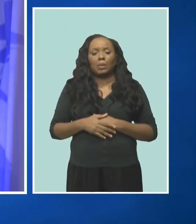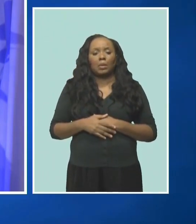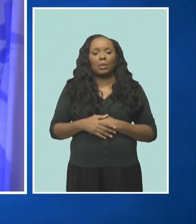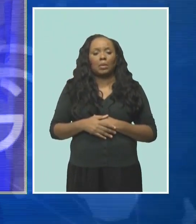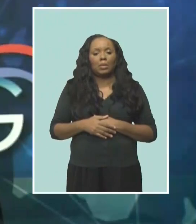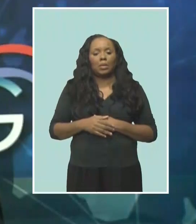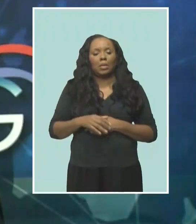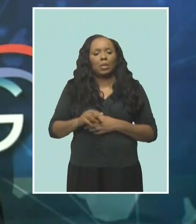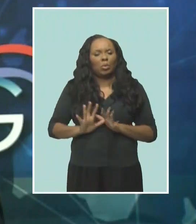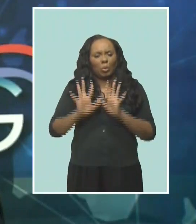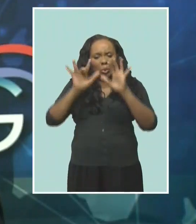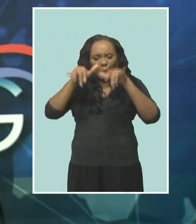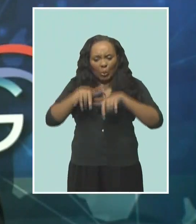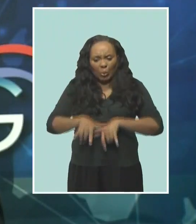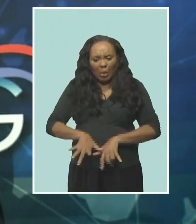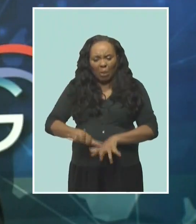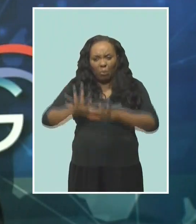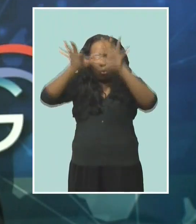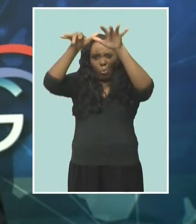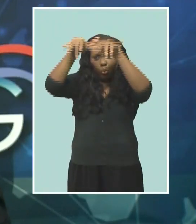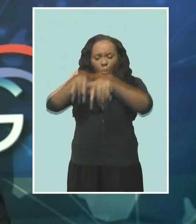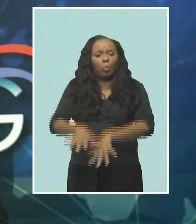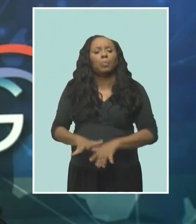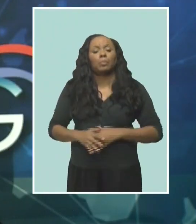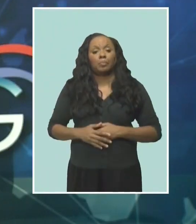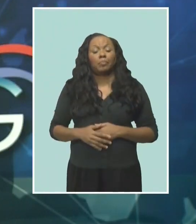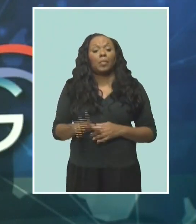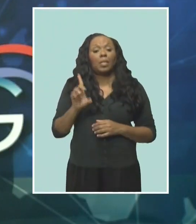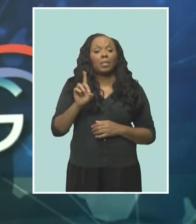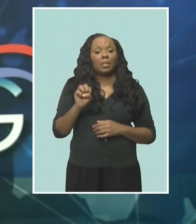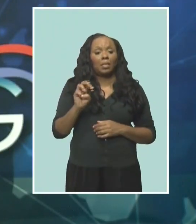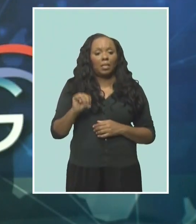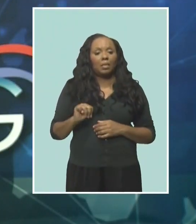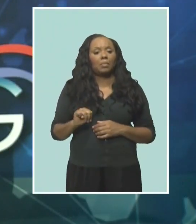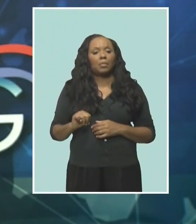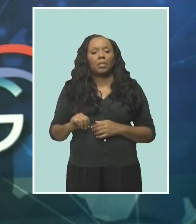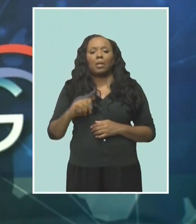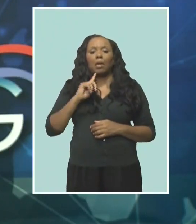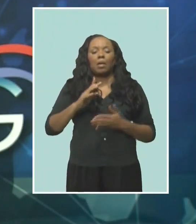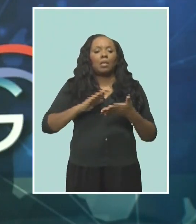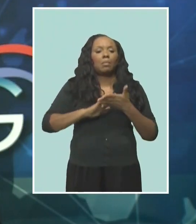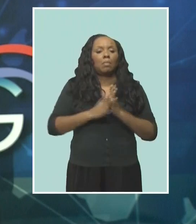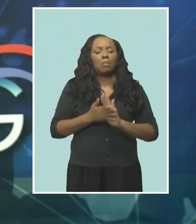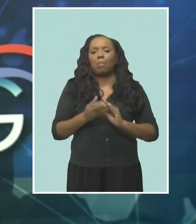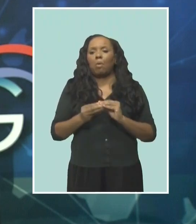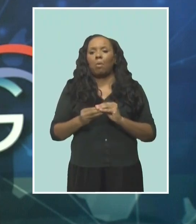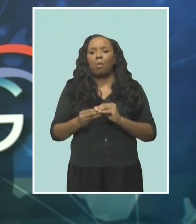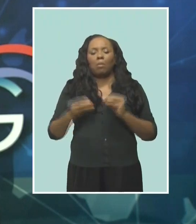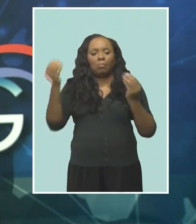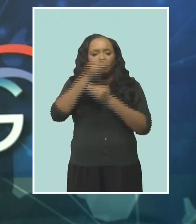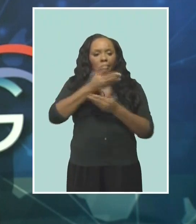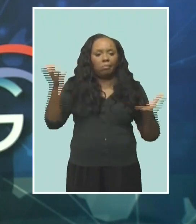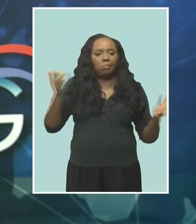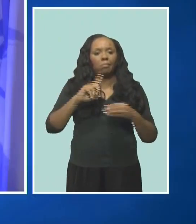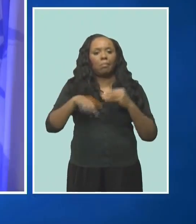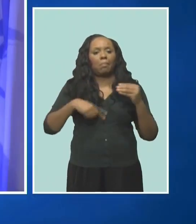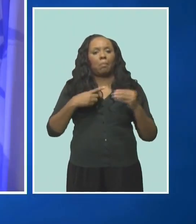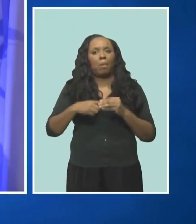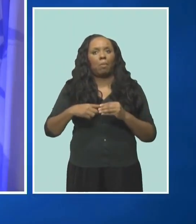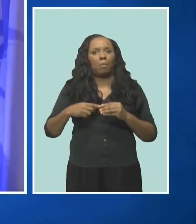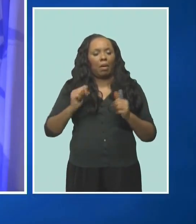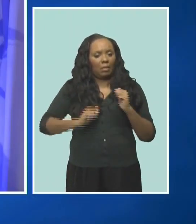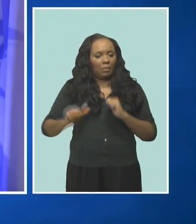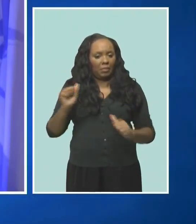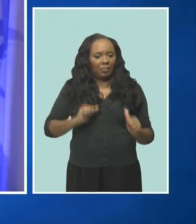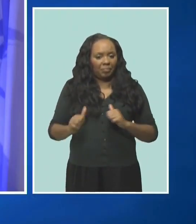on. Mr. Allen says the DEM is excelling more at its public awareness activities. It's important